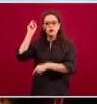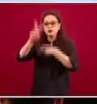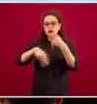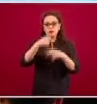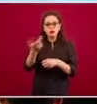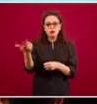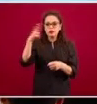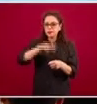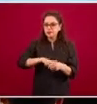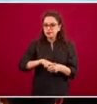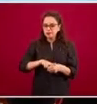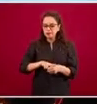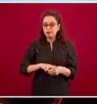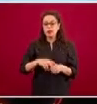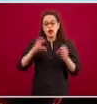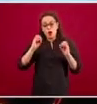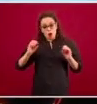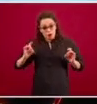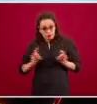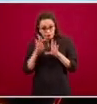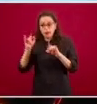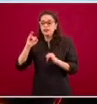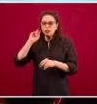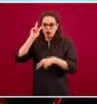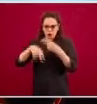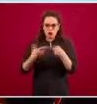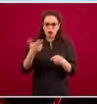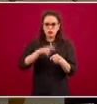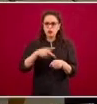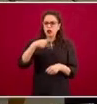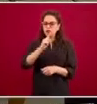detecting. So what you're seeing is not everything that there is.